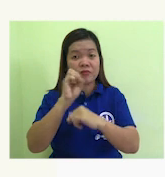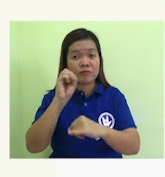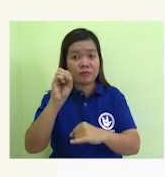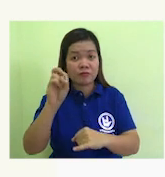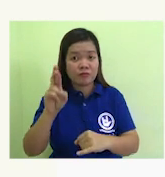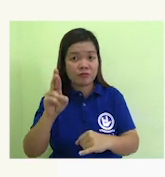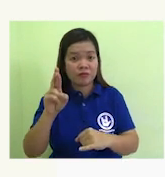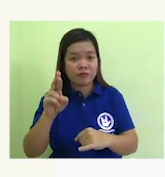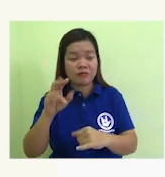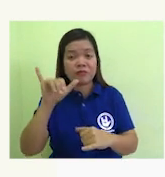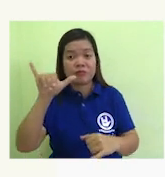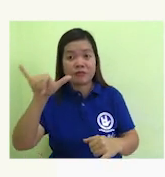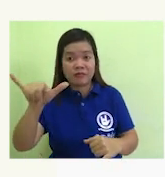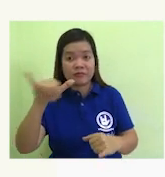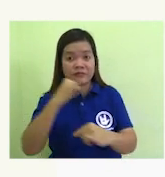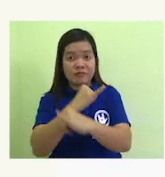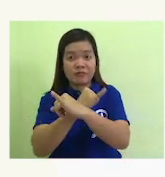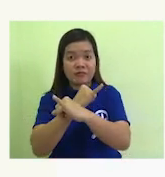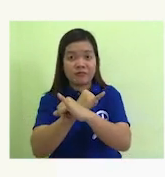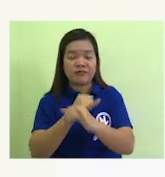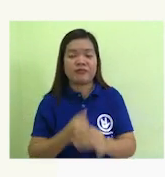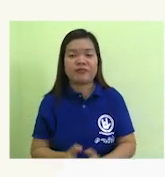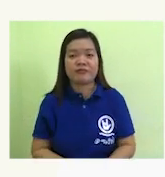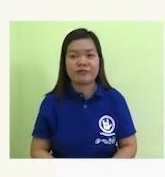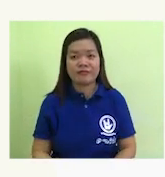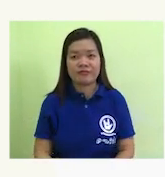How about the y-intercepts?